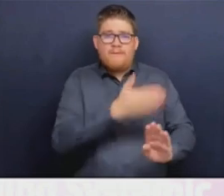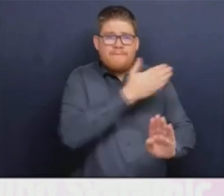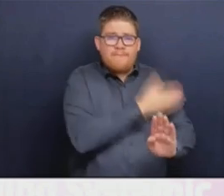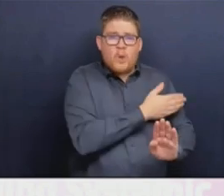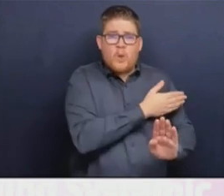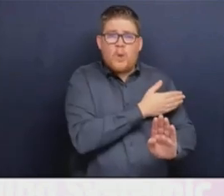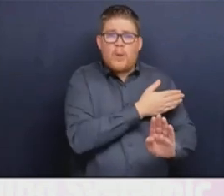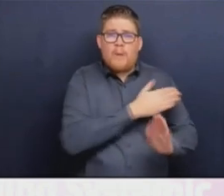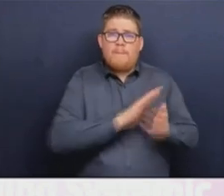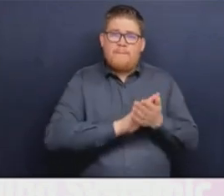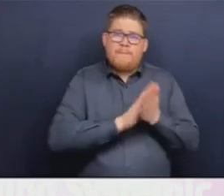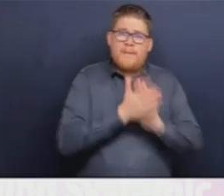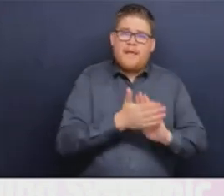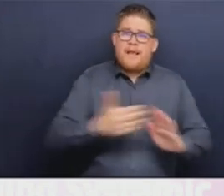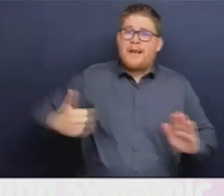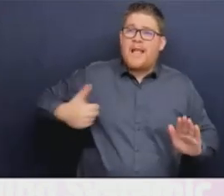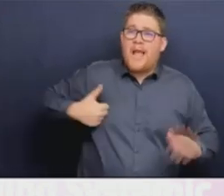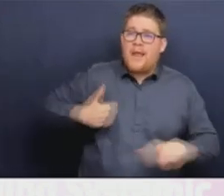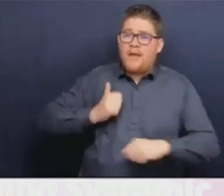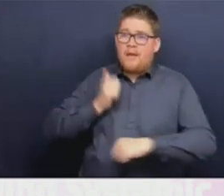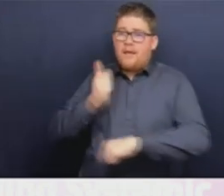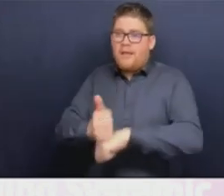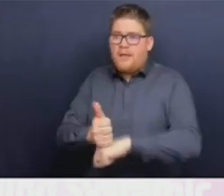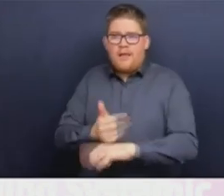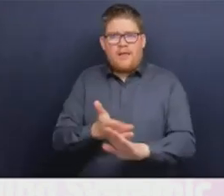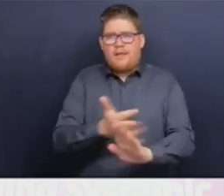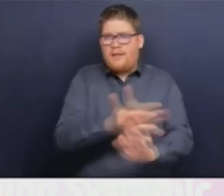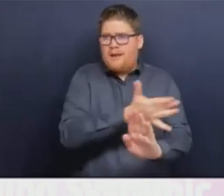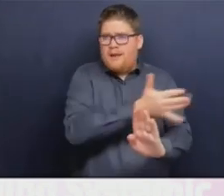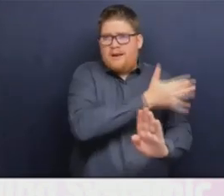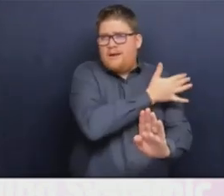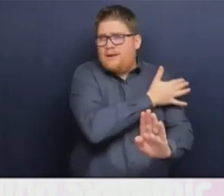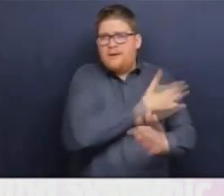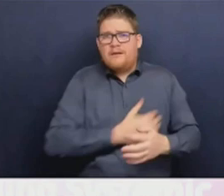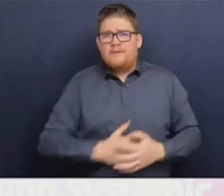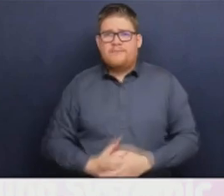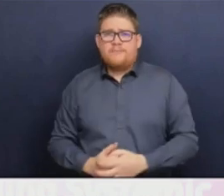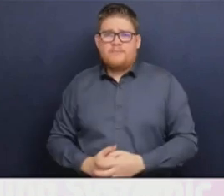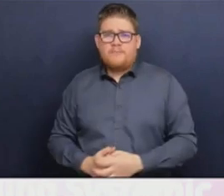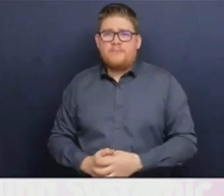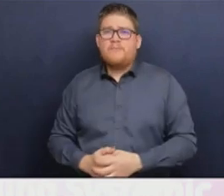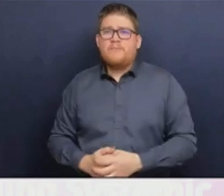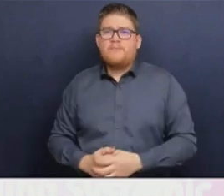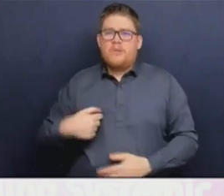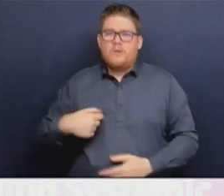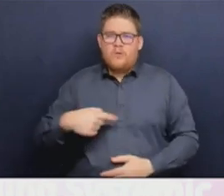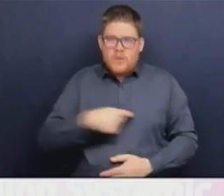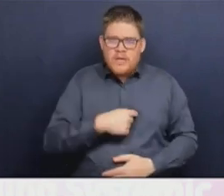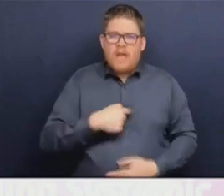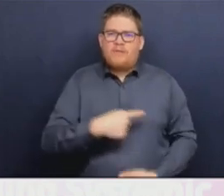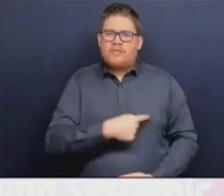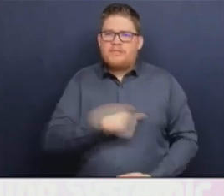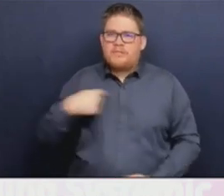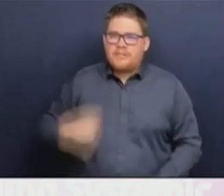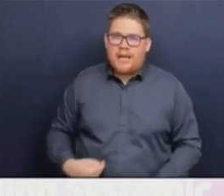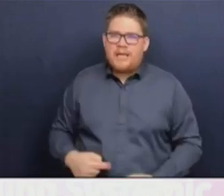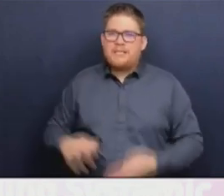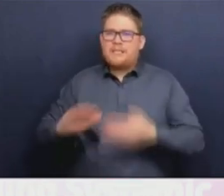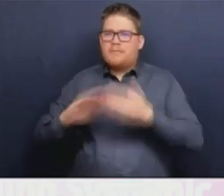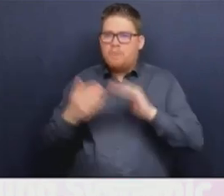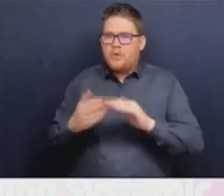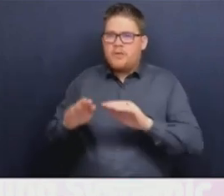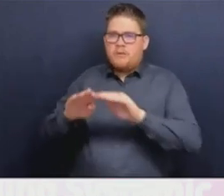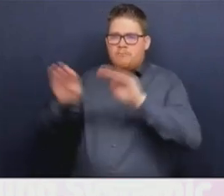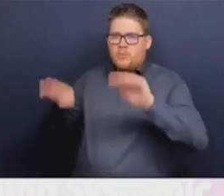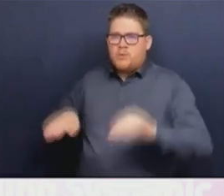Columbia, and those stories are going to be reflected in a Chinese Canadian museum. And for me, education is the beginning of understanding